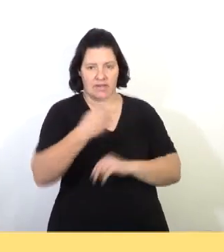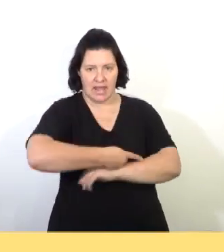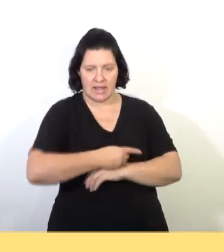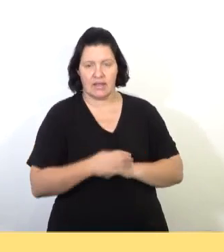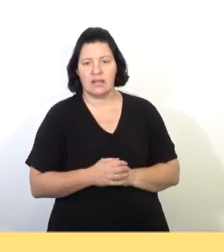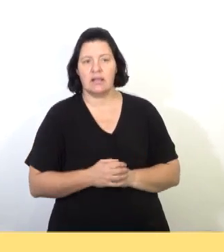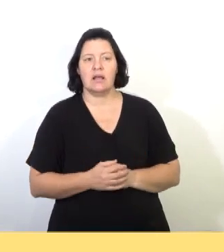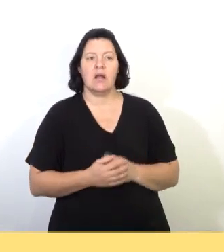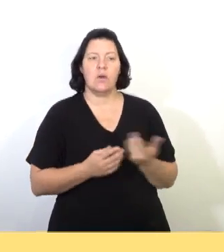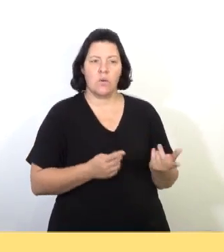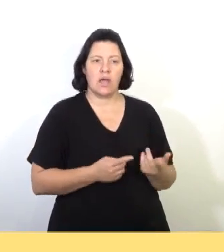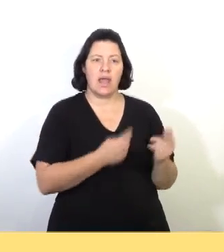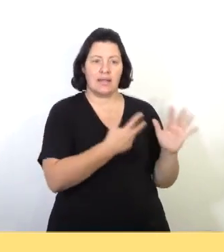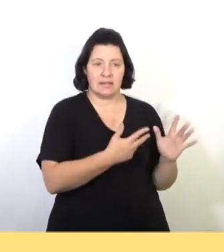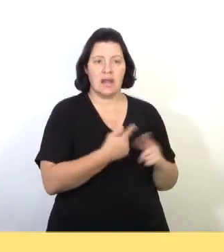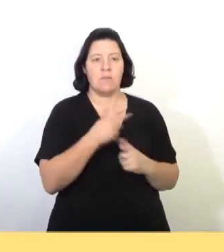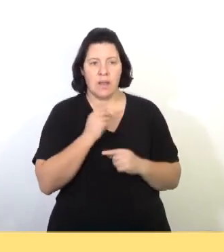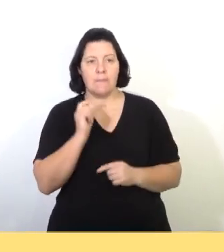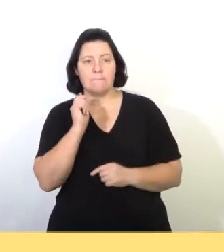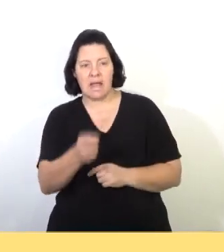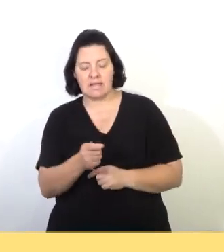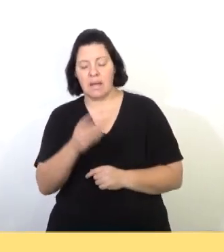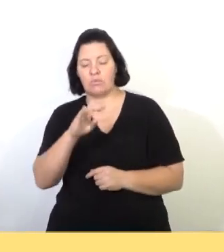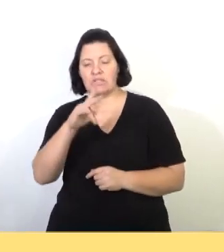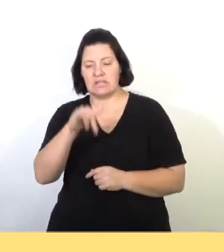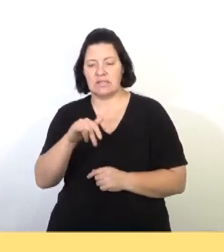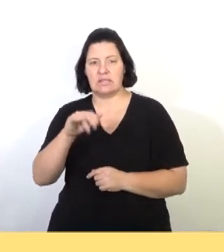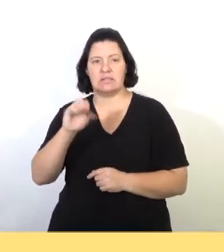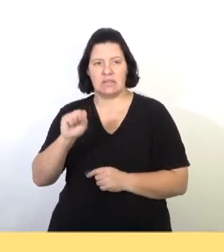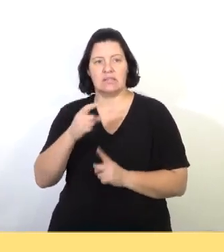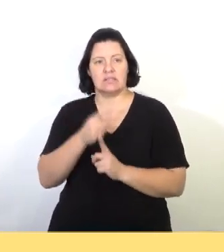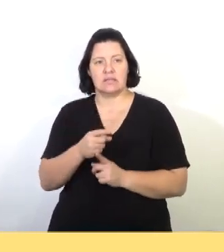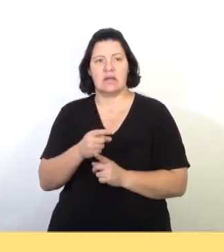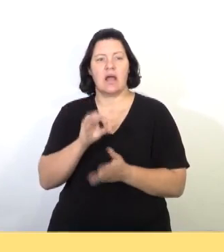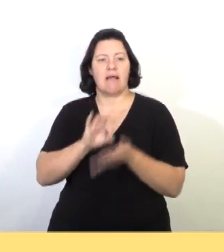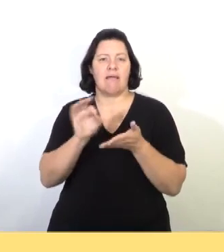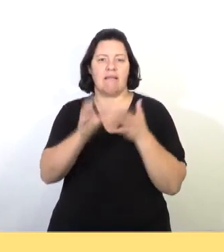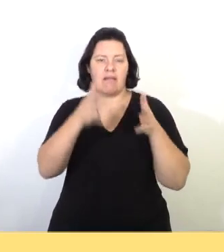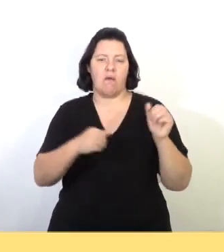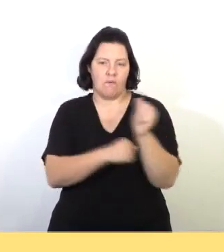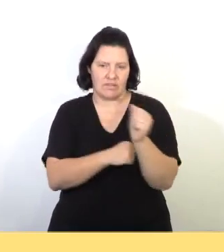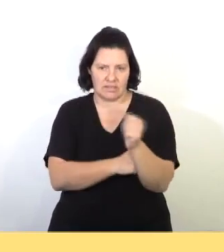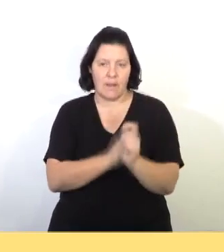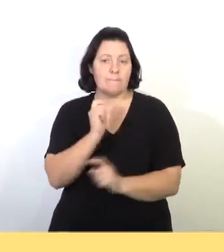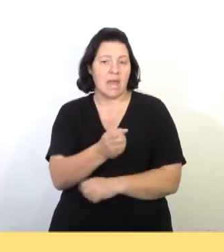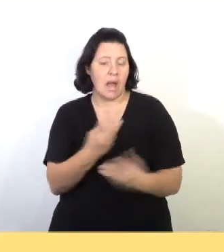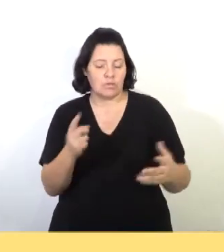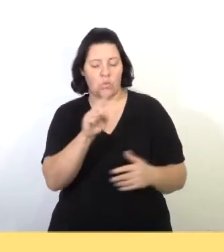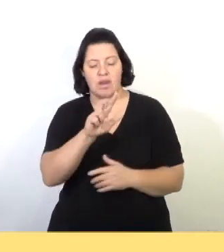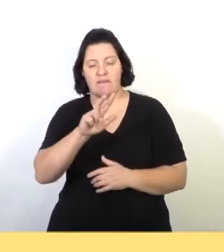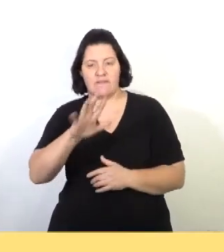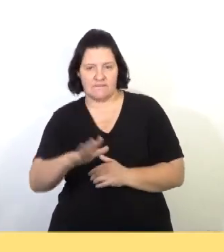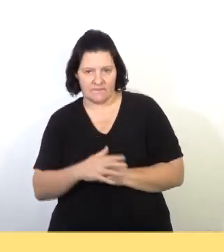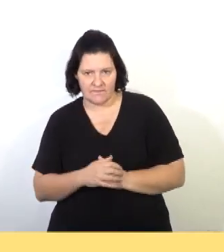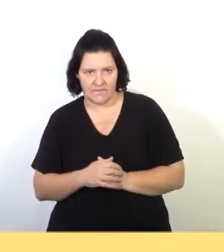on the 12th rather, I paid wages to Brittany Space, the office cleaner, and we paid